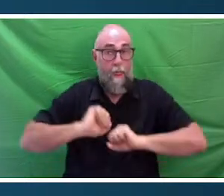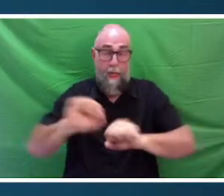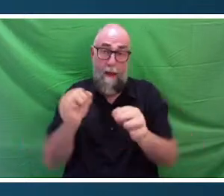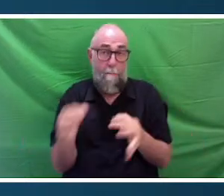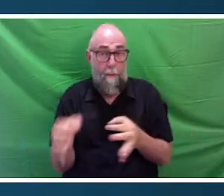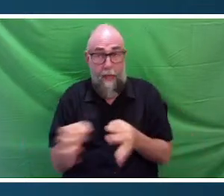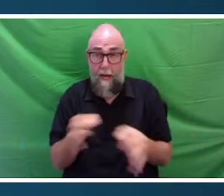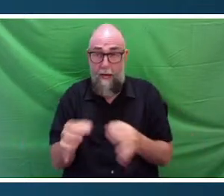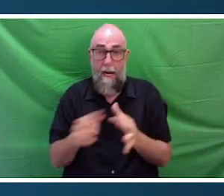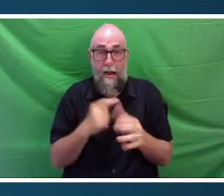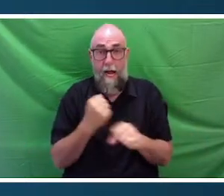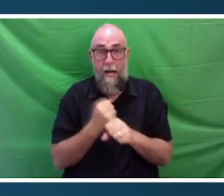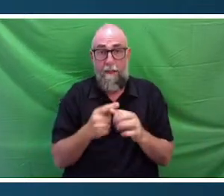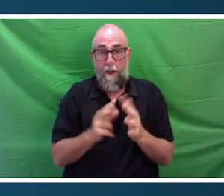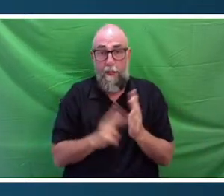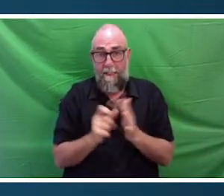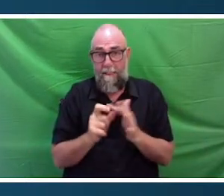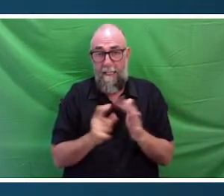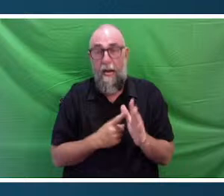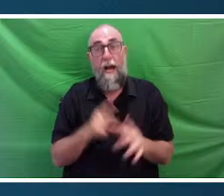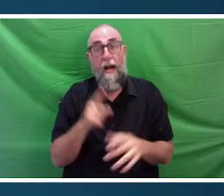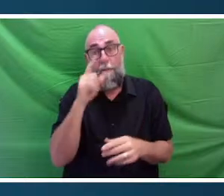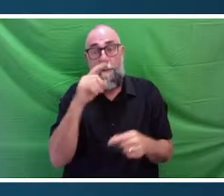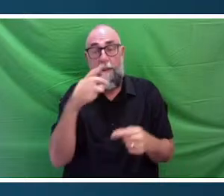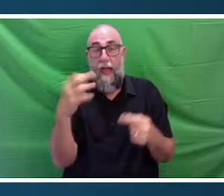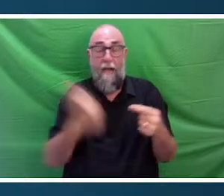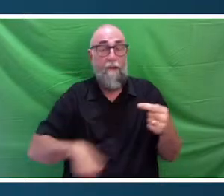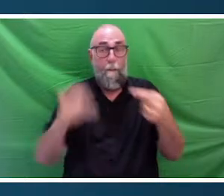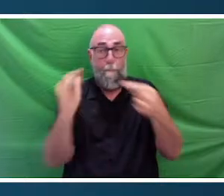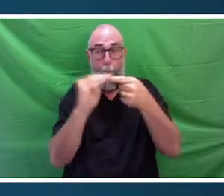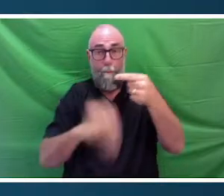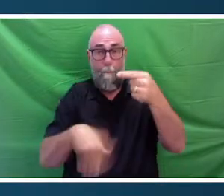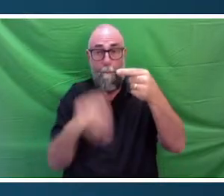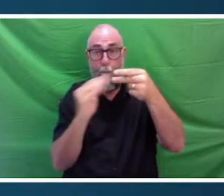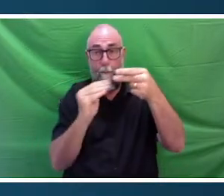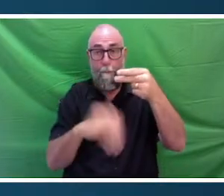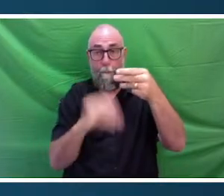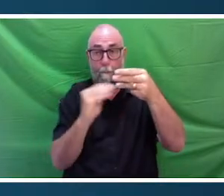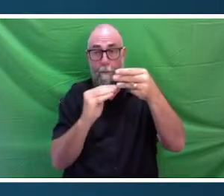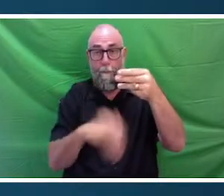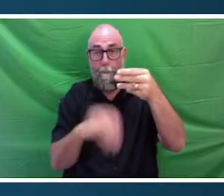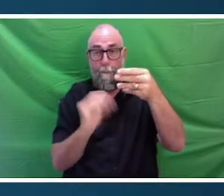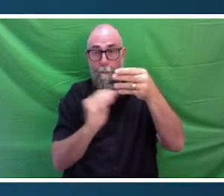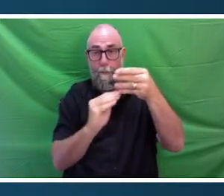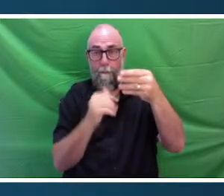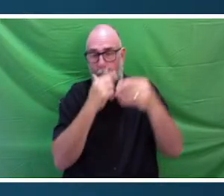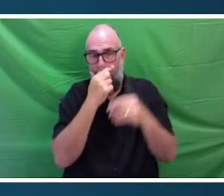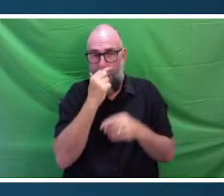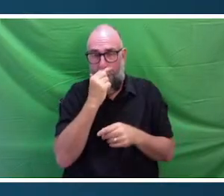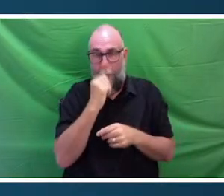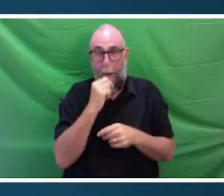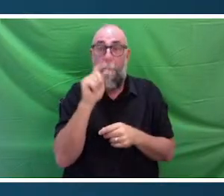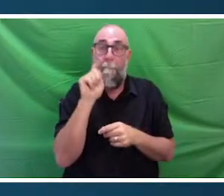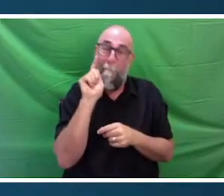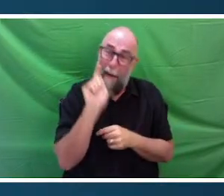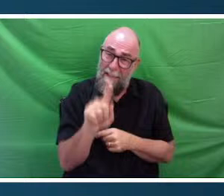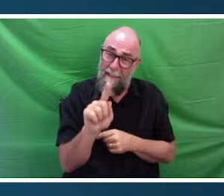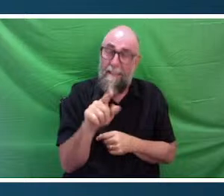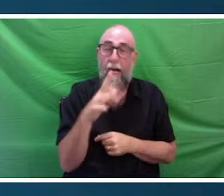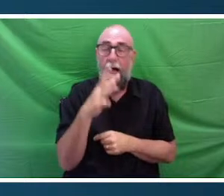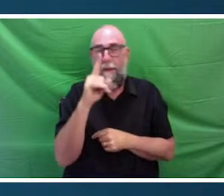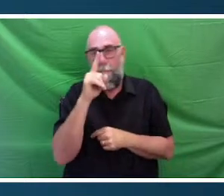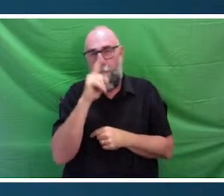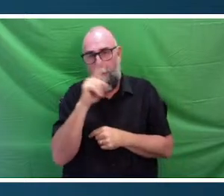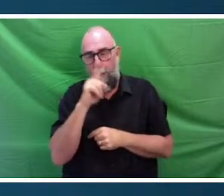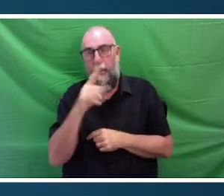agenda needs to be discussed at every other level. But if it's rooted in the knowledge that people need to have their agency